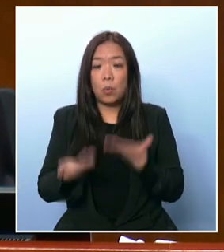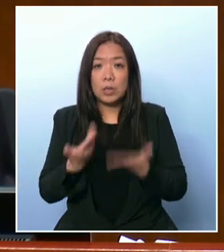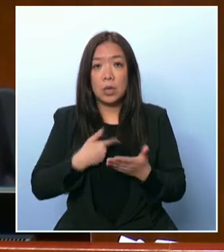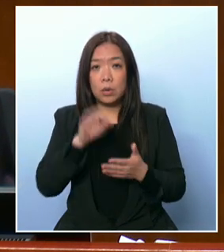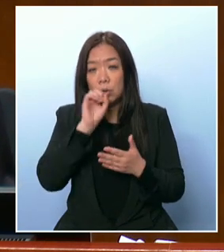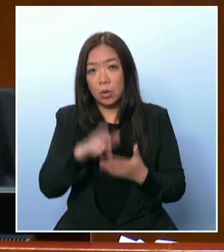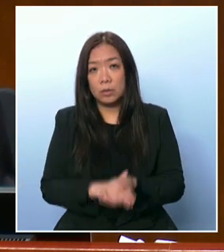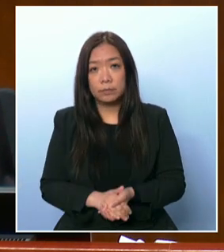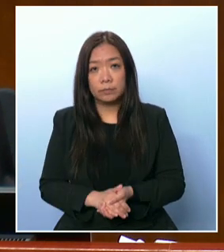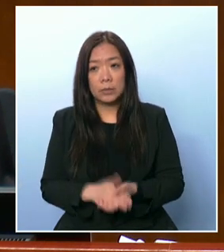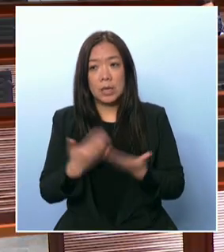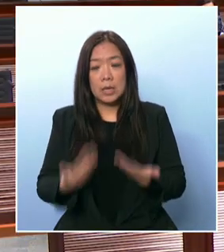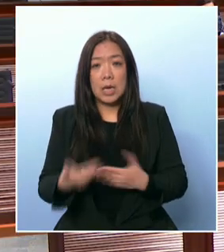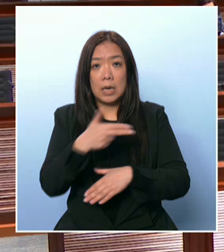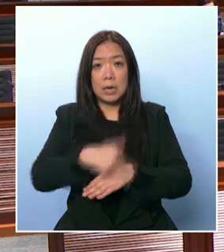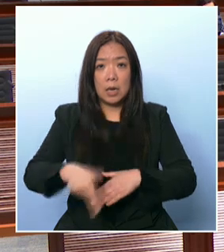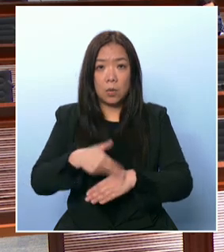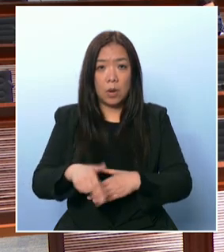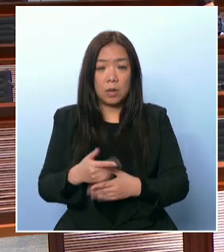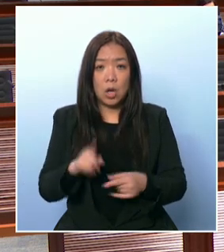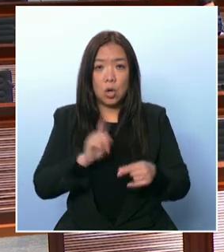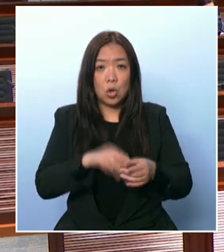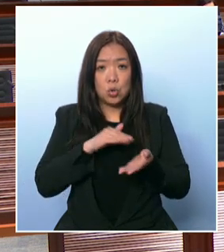speak. Thank you.